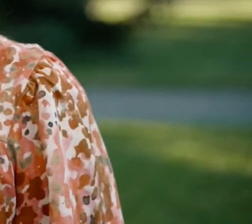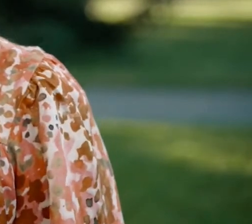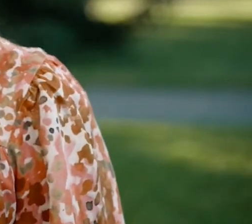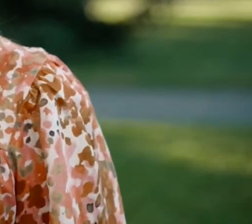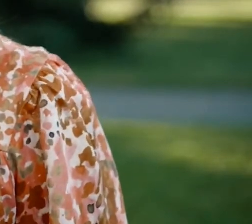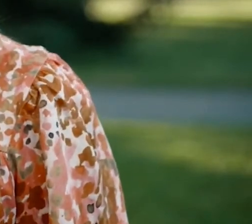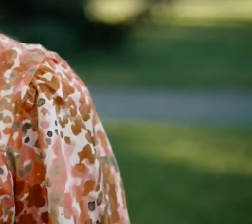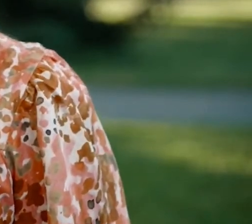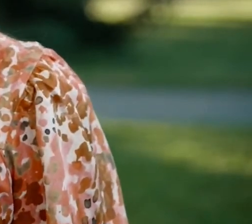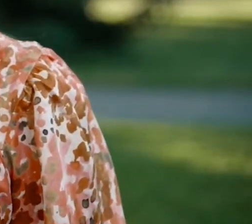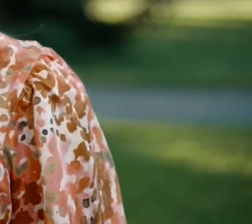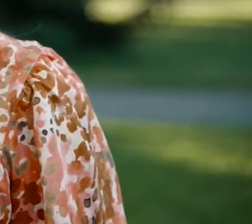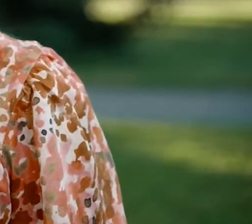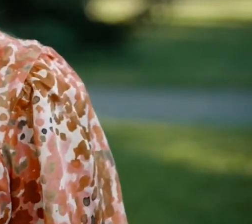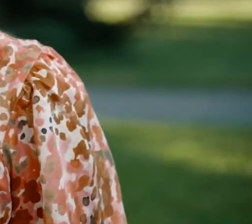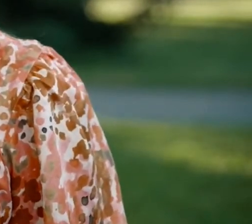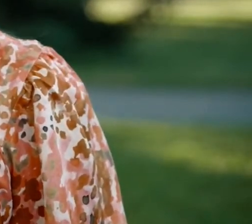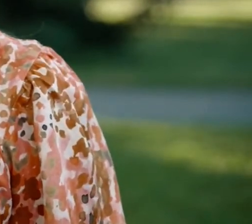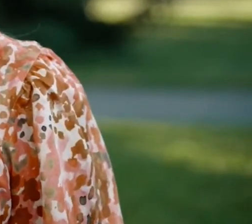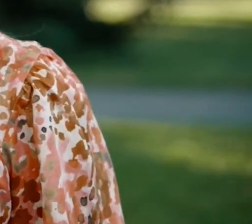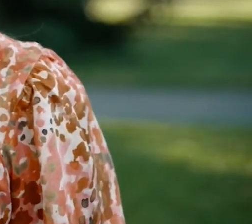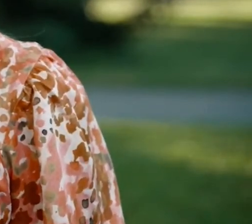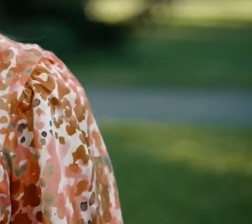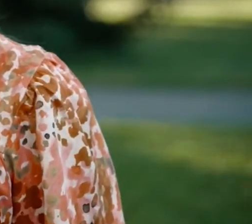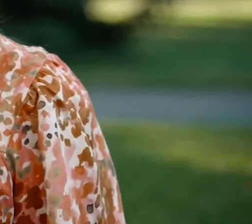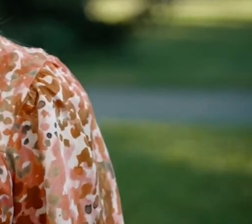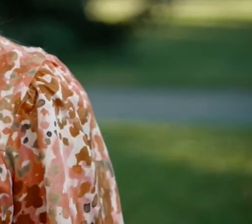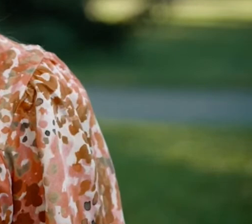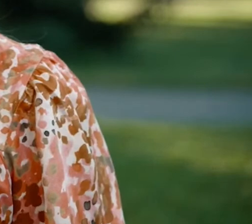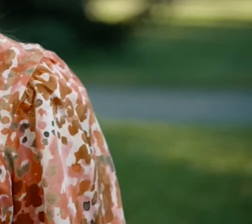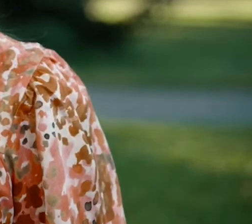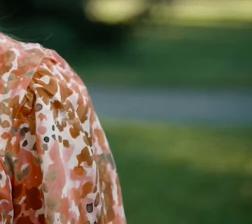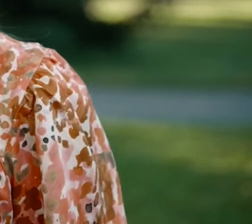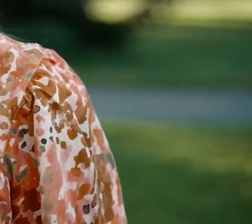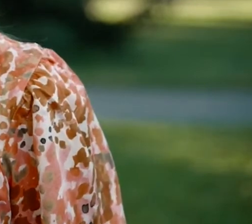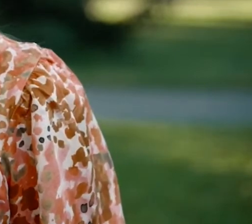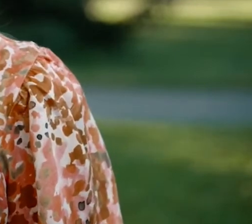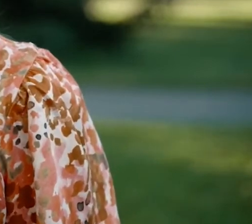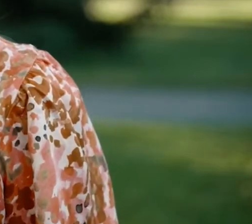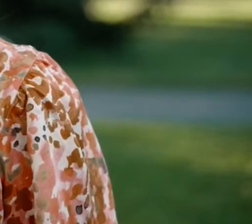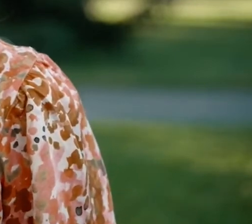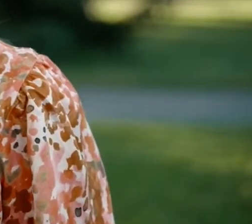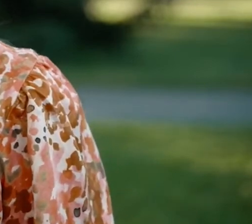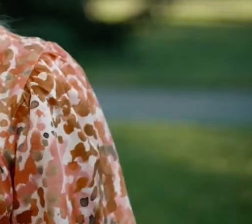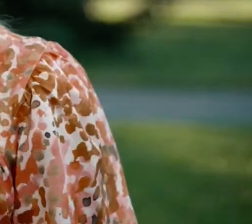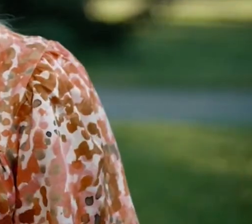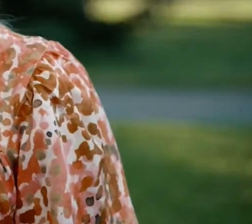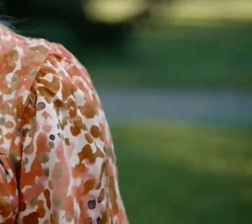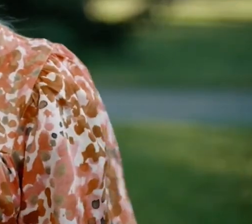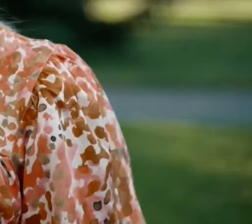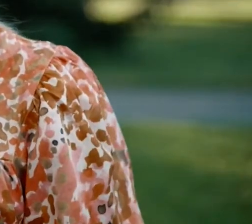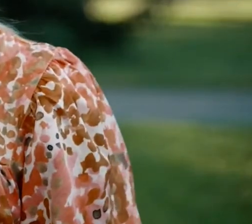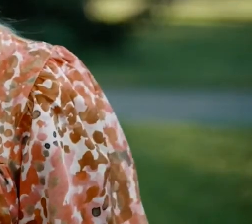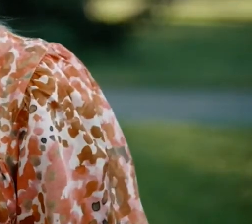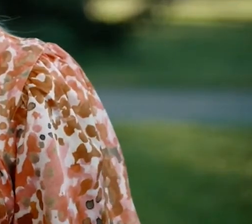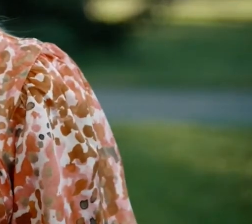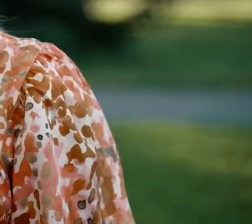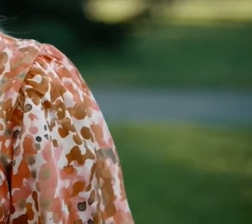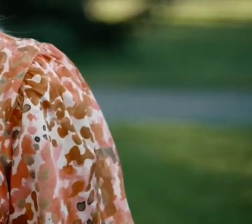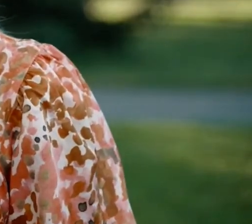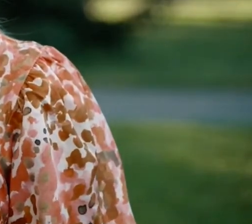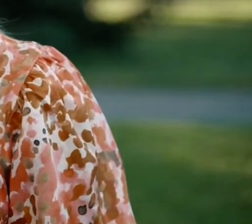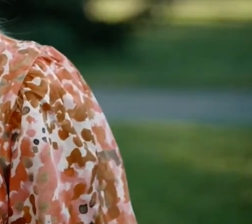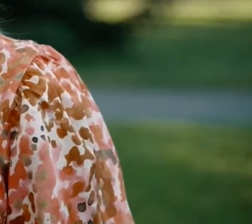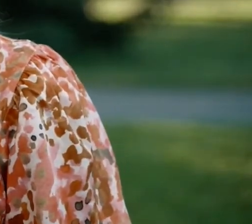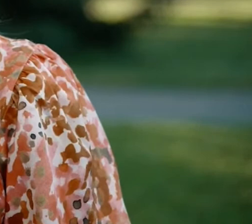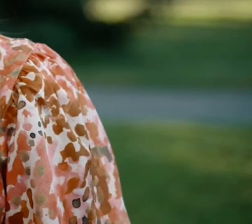Focusing on the drivers of biodiversity loss and using the best available scientific knowledge is vital. Pressures on nature